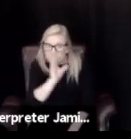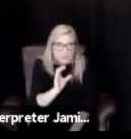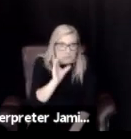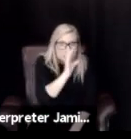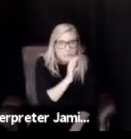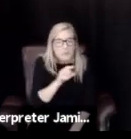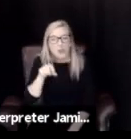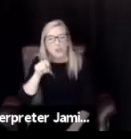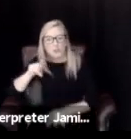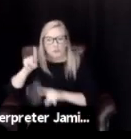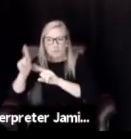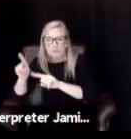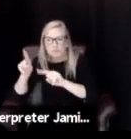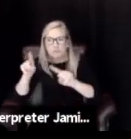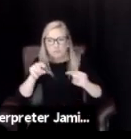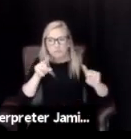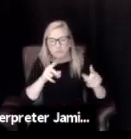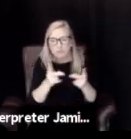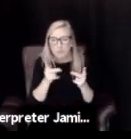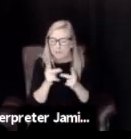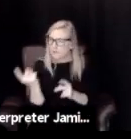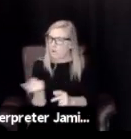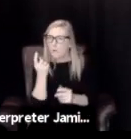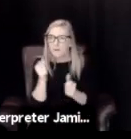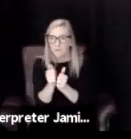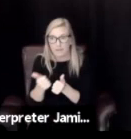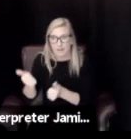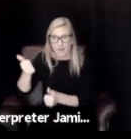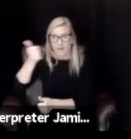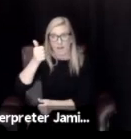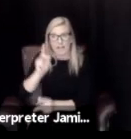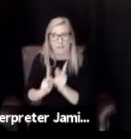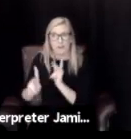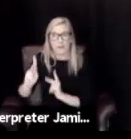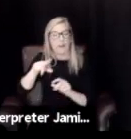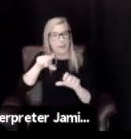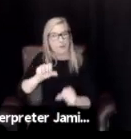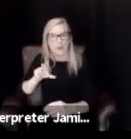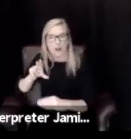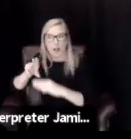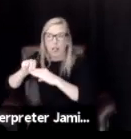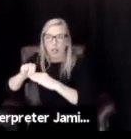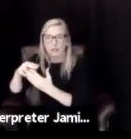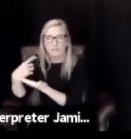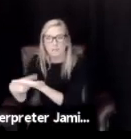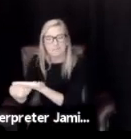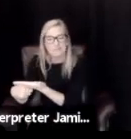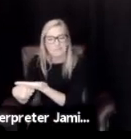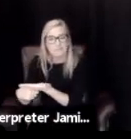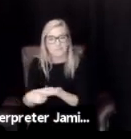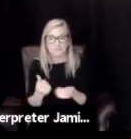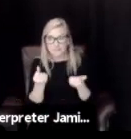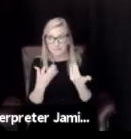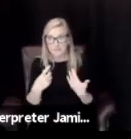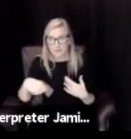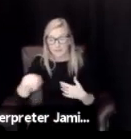spaces all the time where there are executives. Let me give you another example. Many of you probably share the stage with a lot of